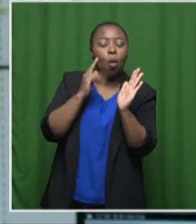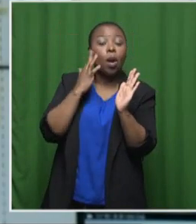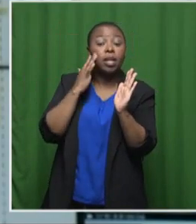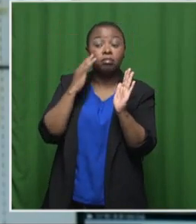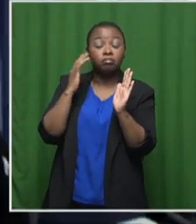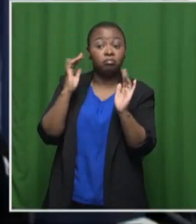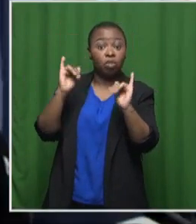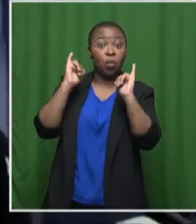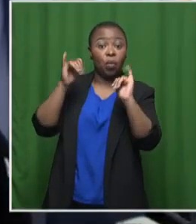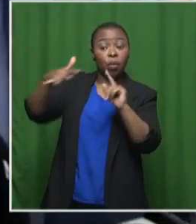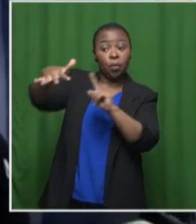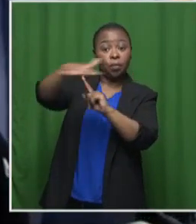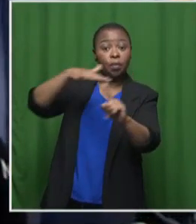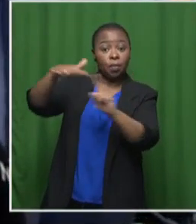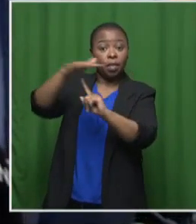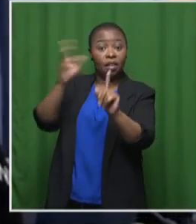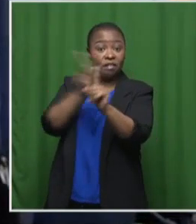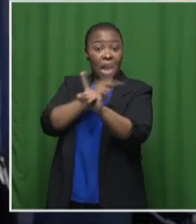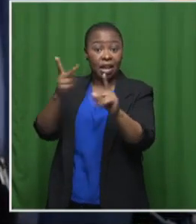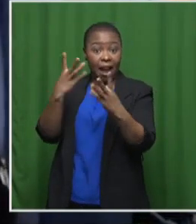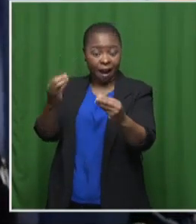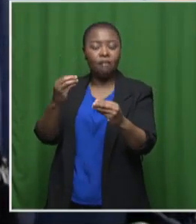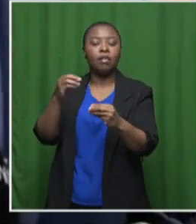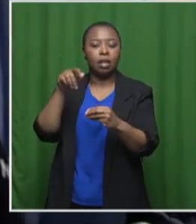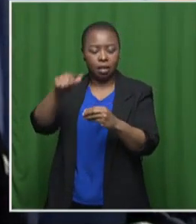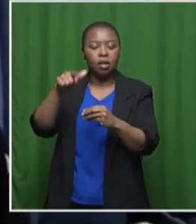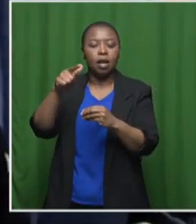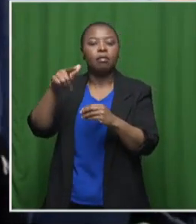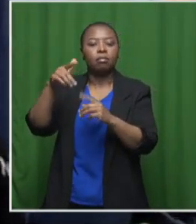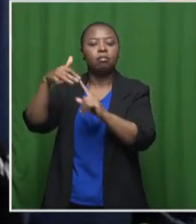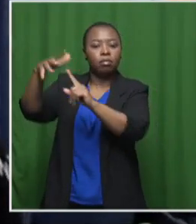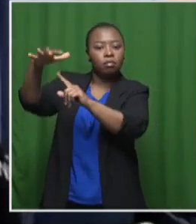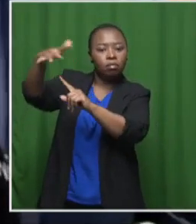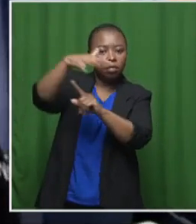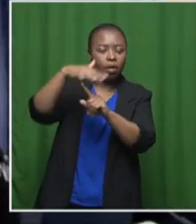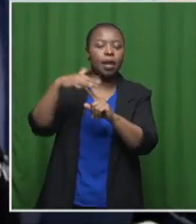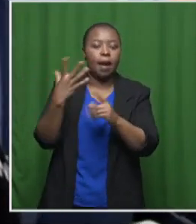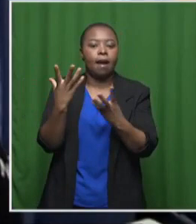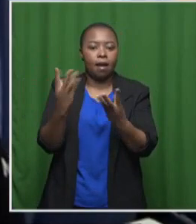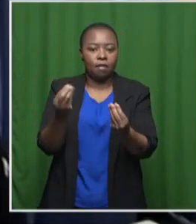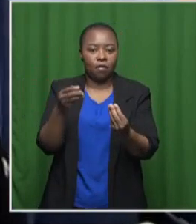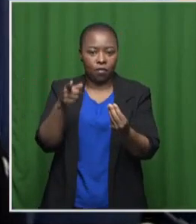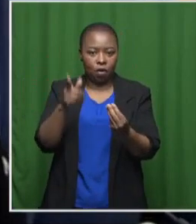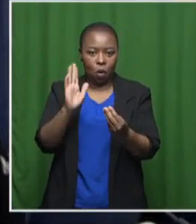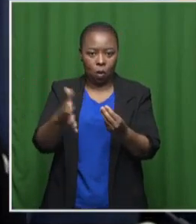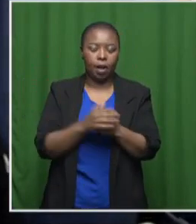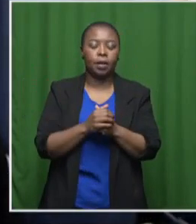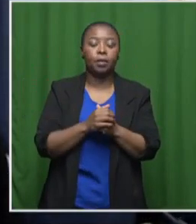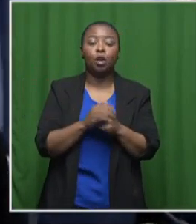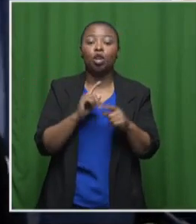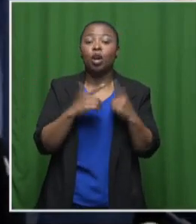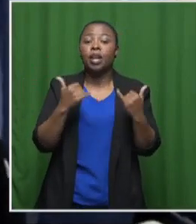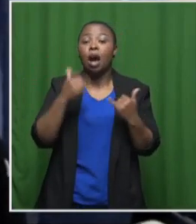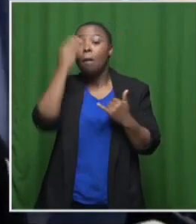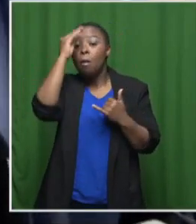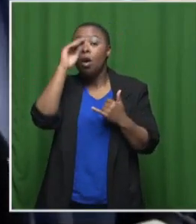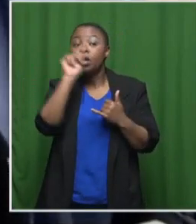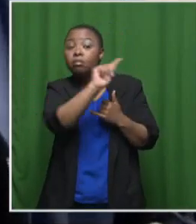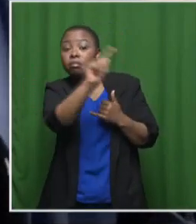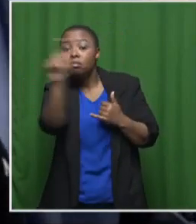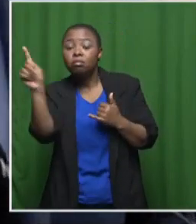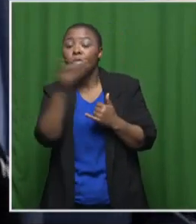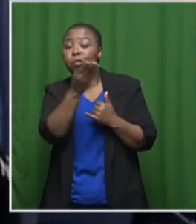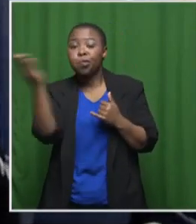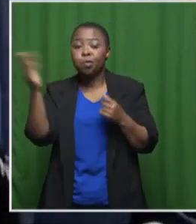areas. Once these technologies start to overlay on top of each other and you start to get a compound effect where every officer out there,